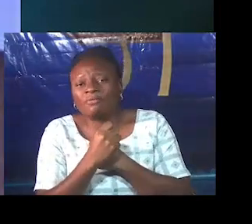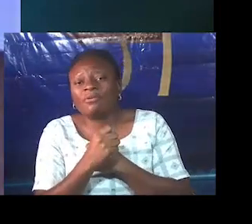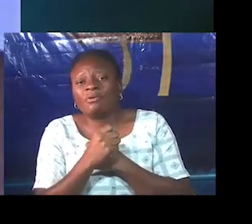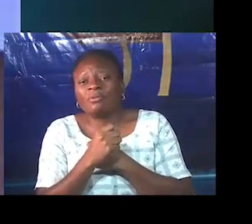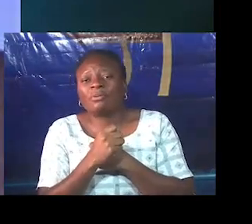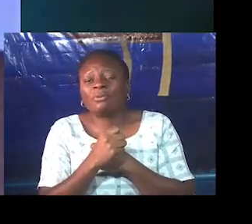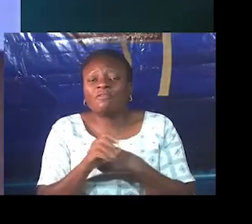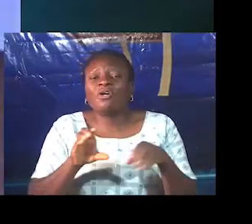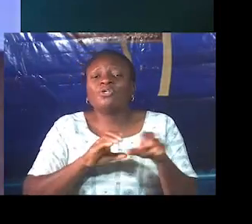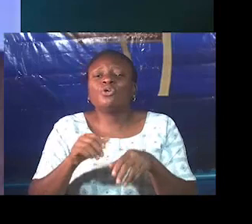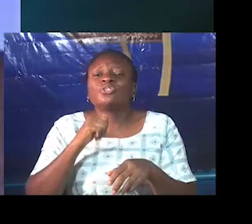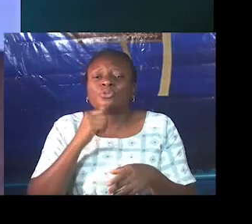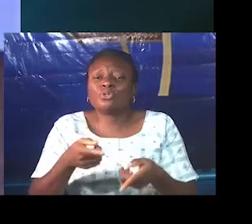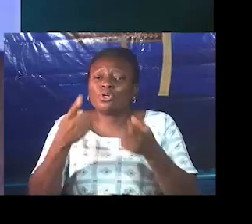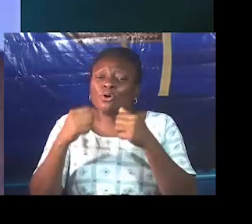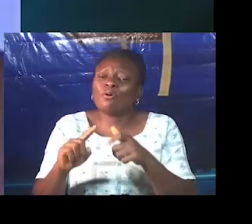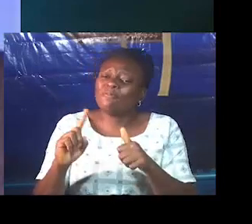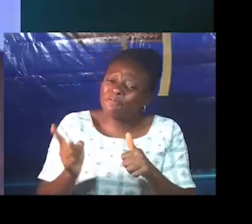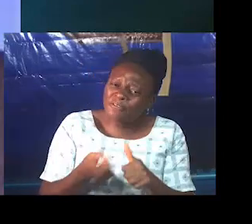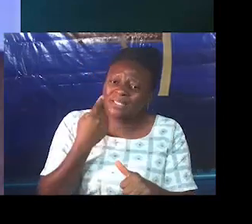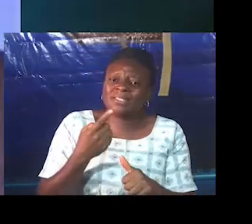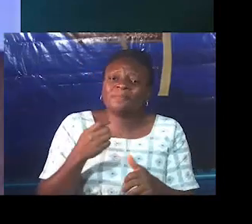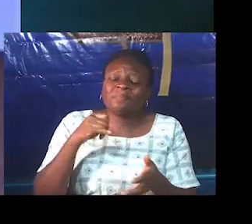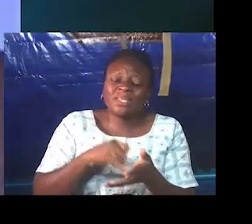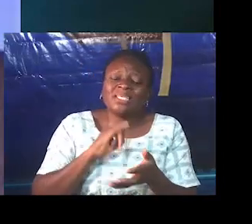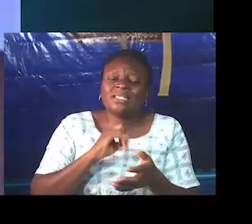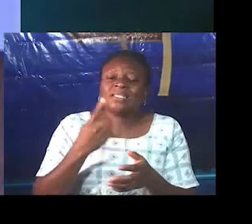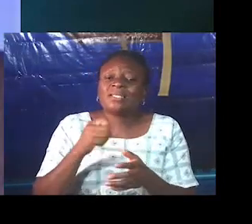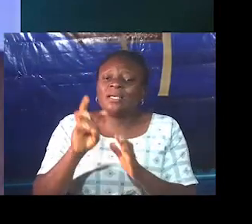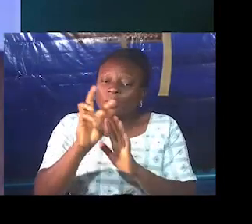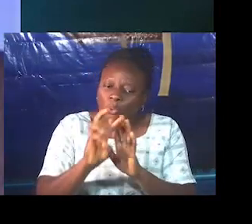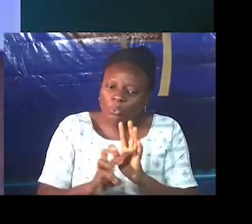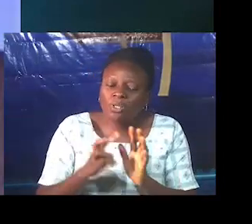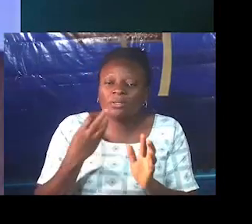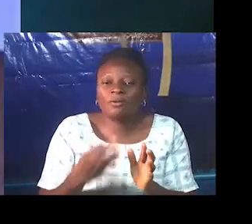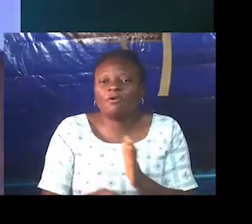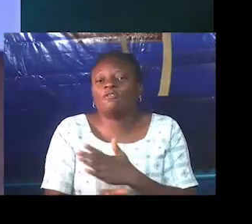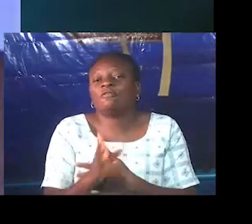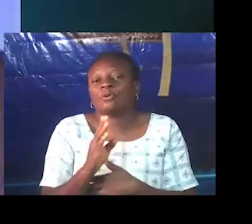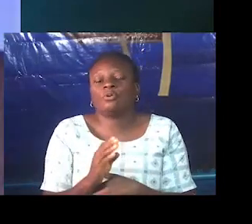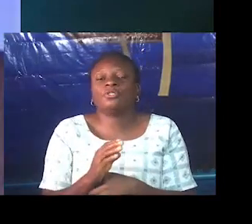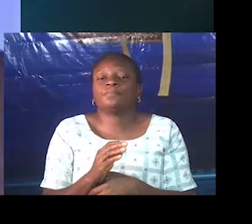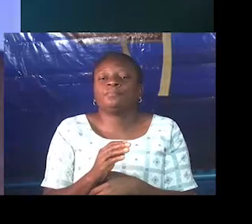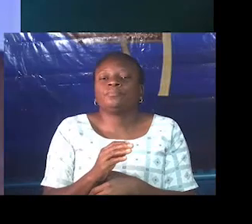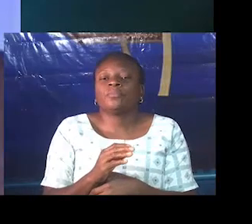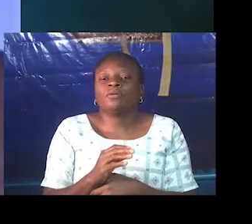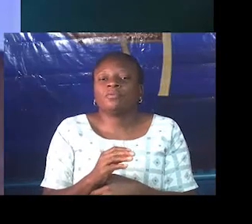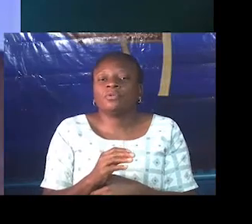husband, love your wives, as Christ loved the church. You can never find anything